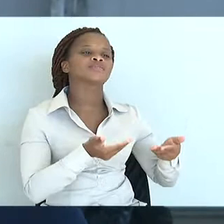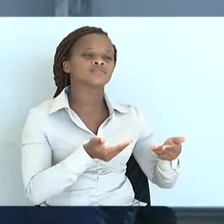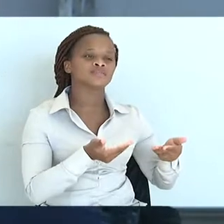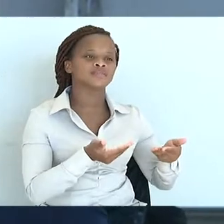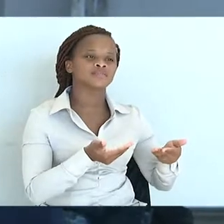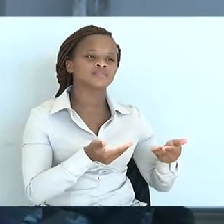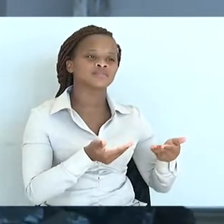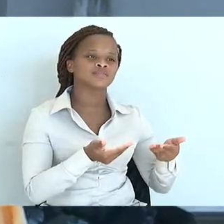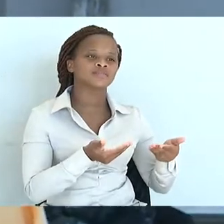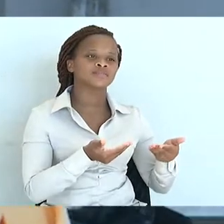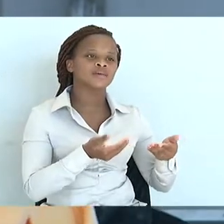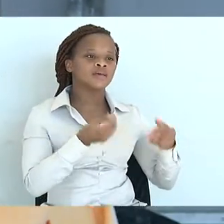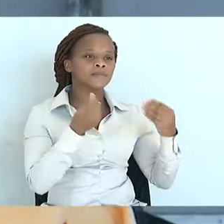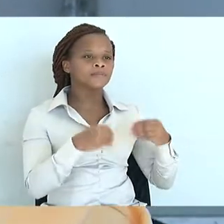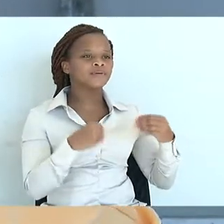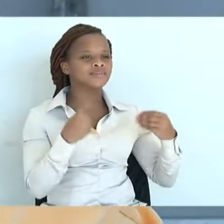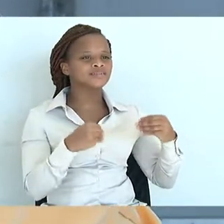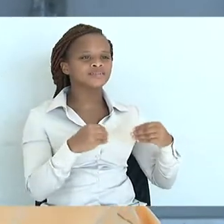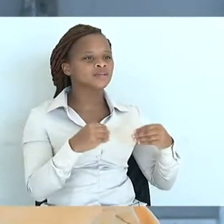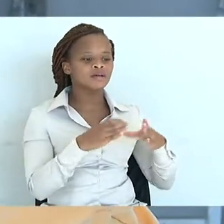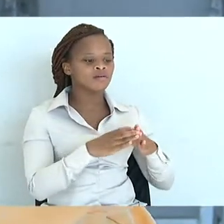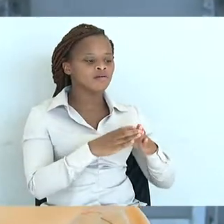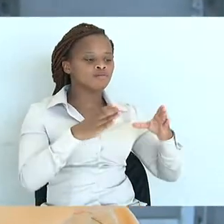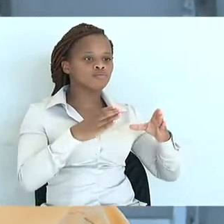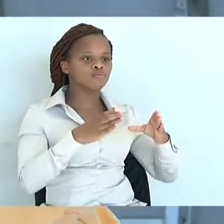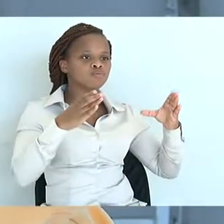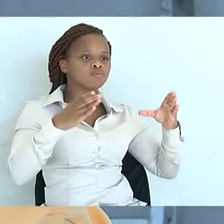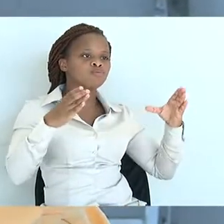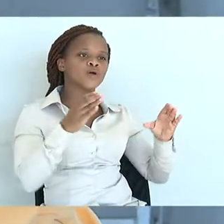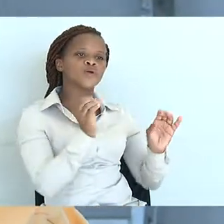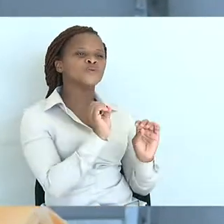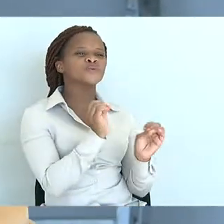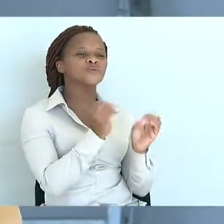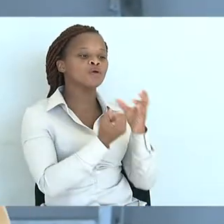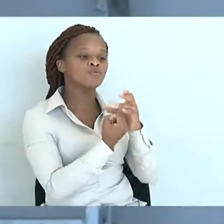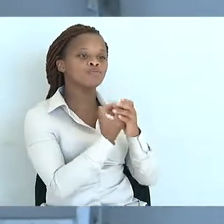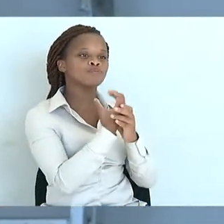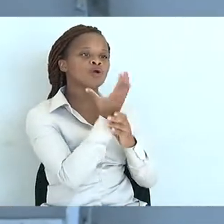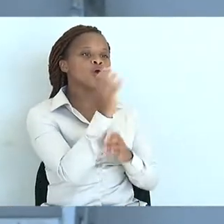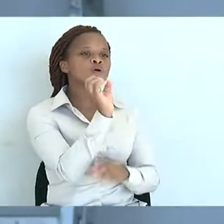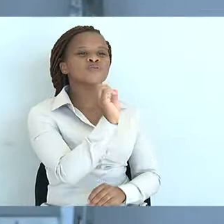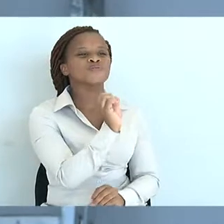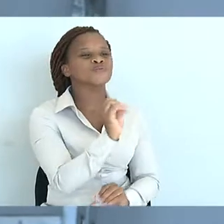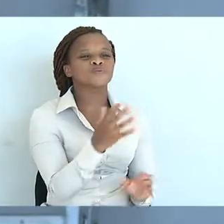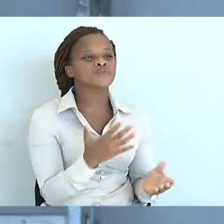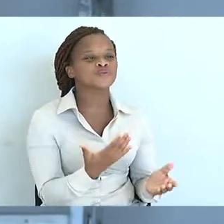Cooperative awakholi kugcina sekuvalwa nama banking account abo.